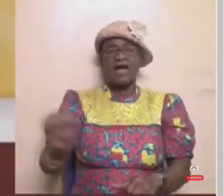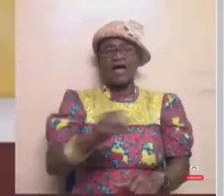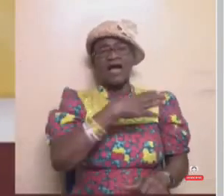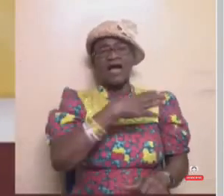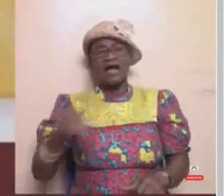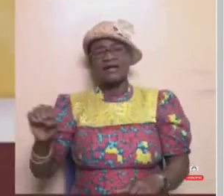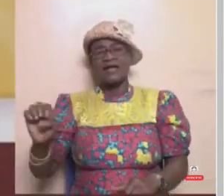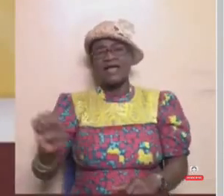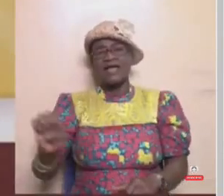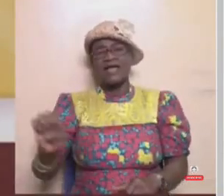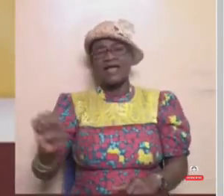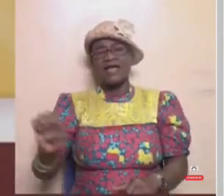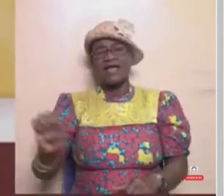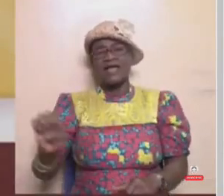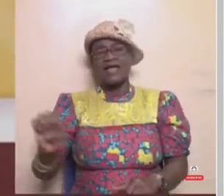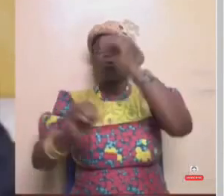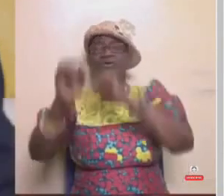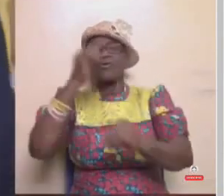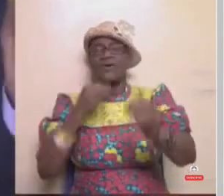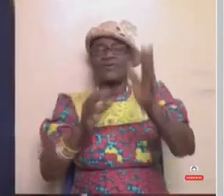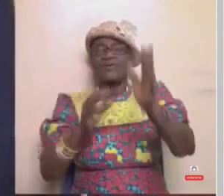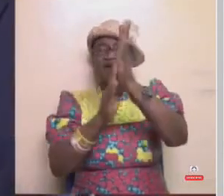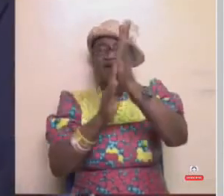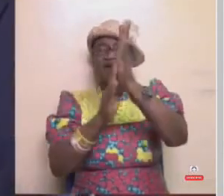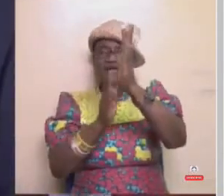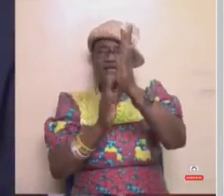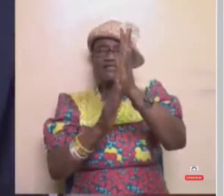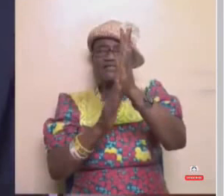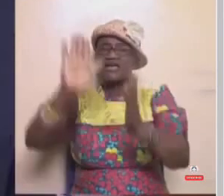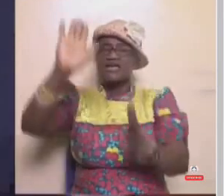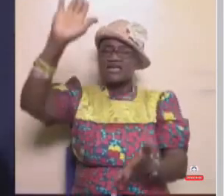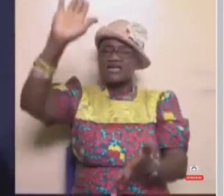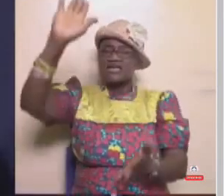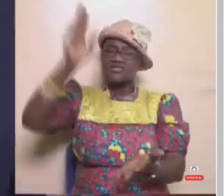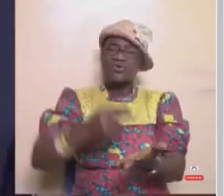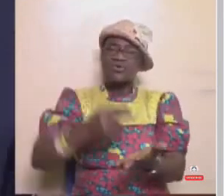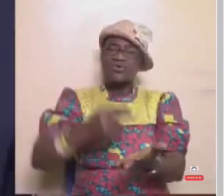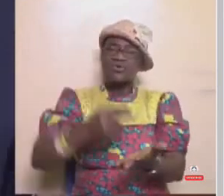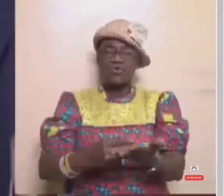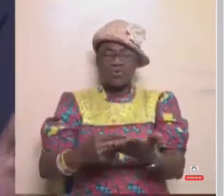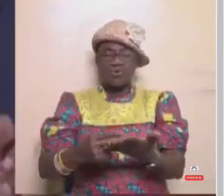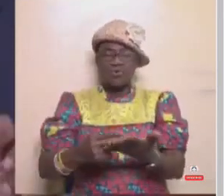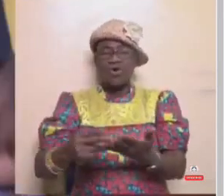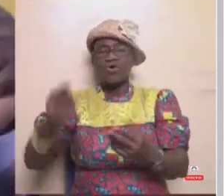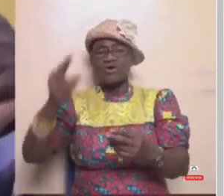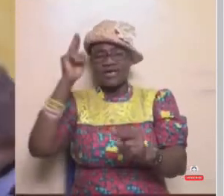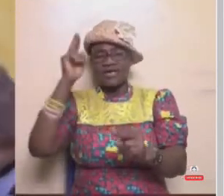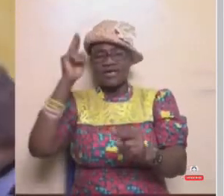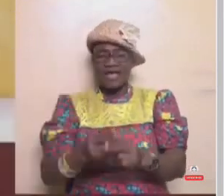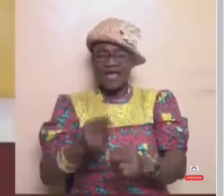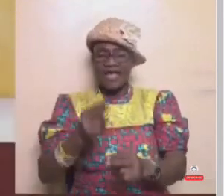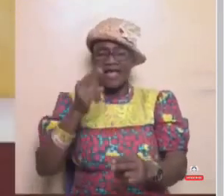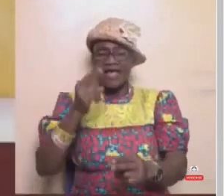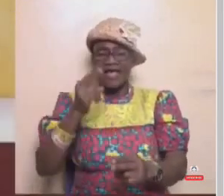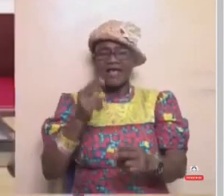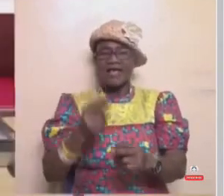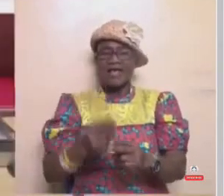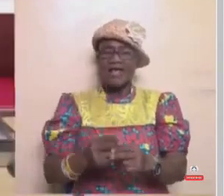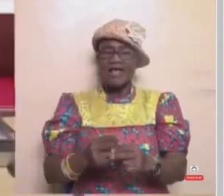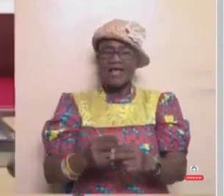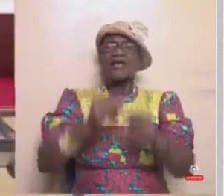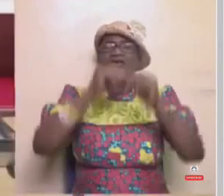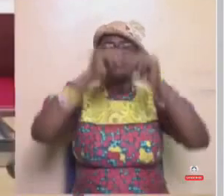forever and ever. Oh, praise his holy name.